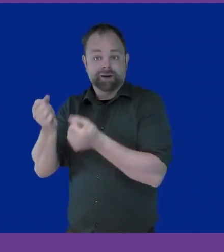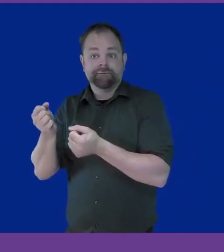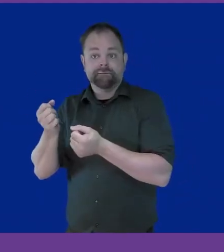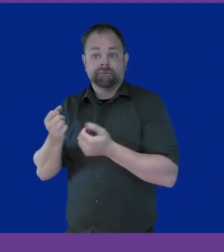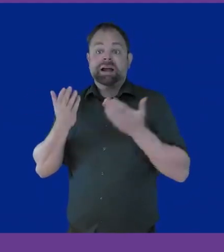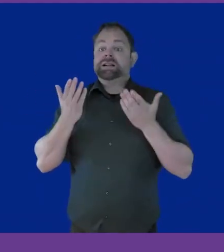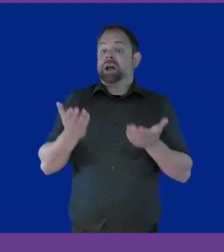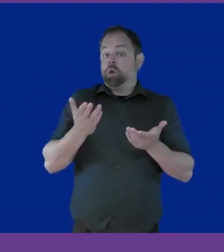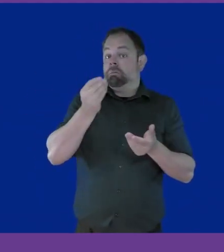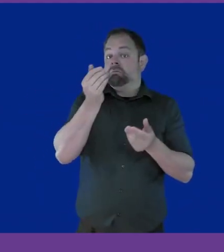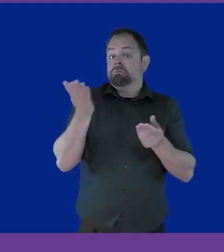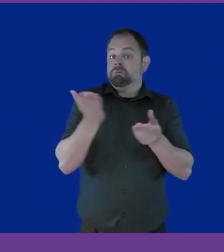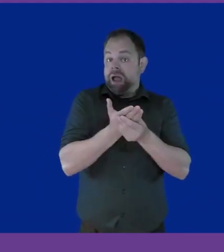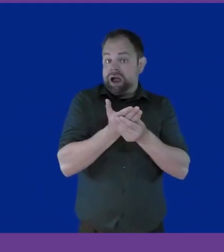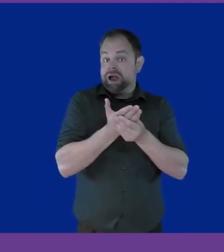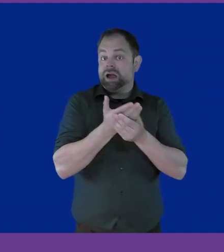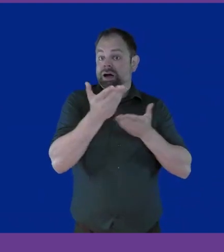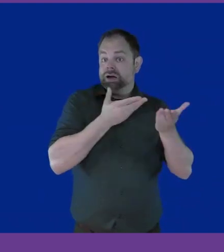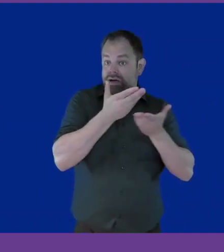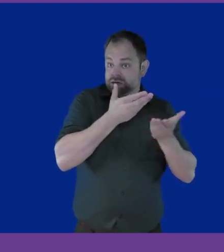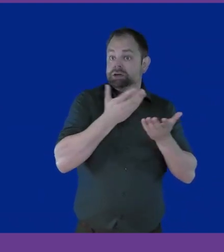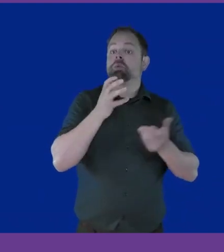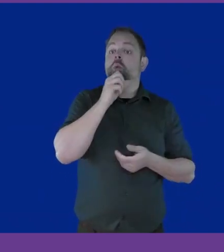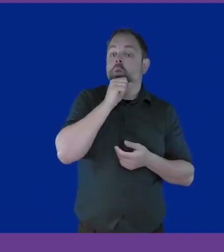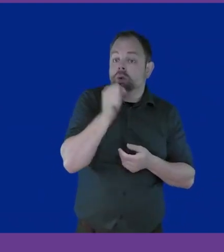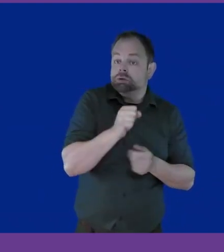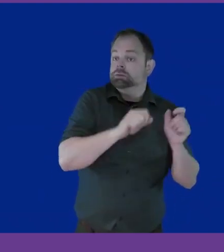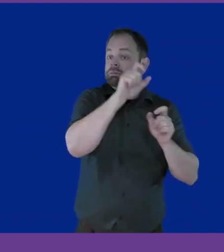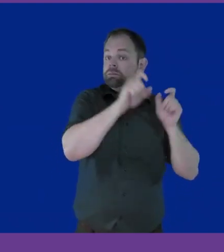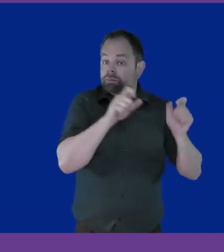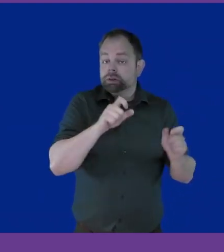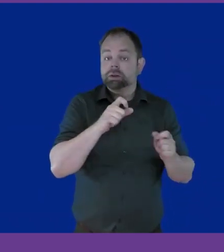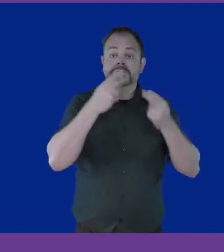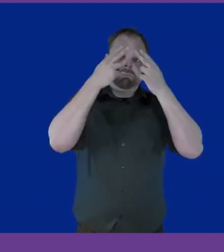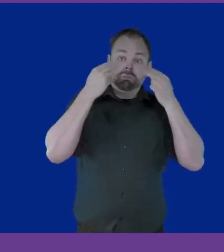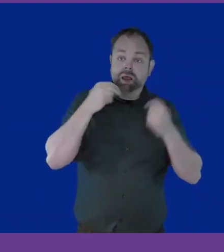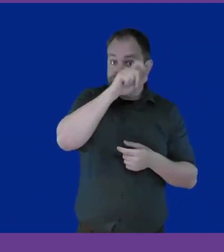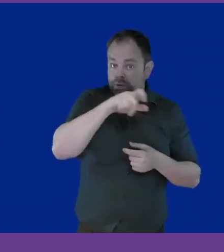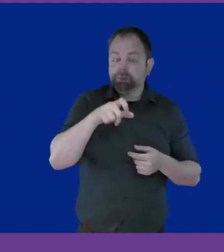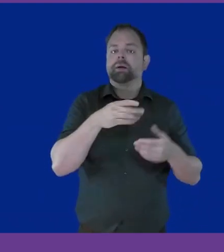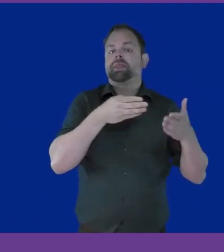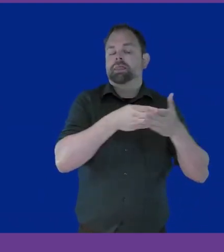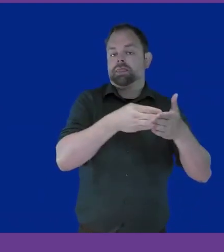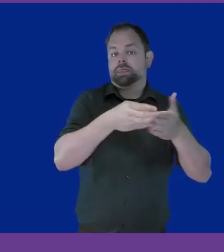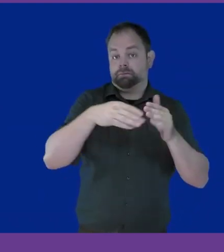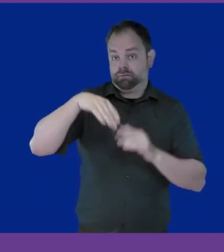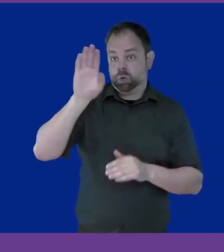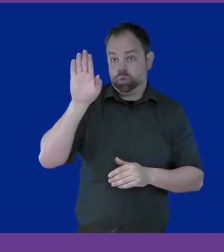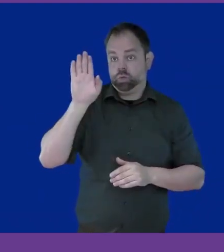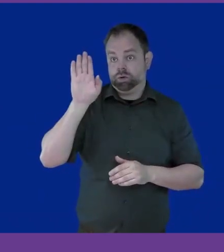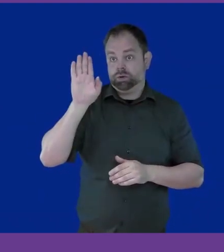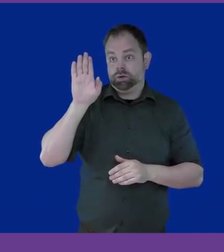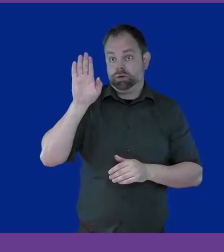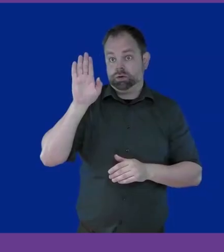problems. But we have to work with all the stakeholders, banking, the